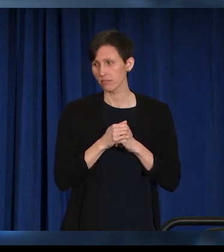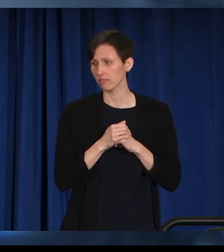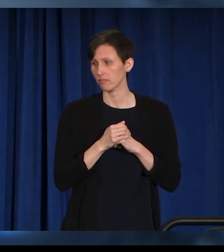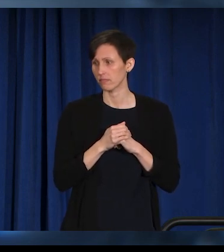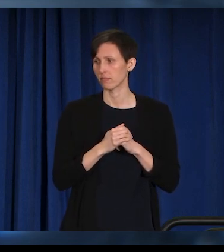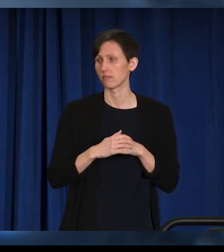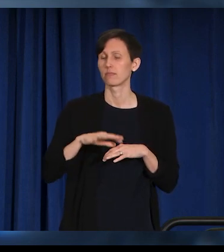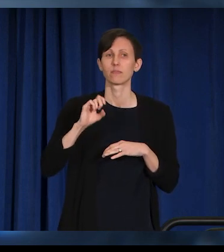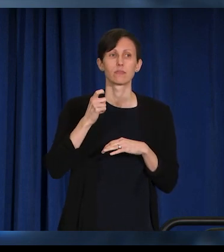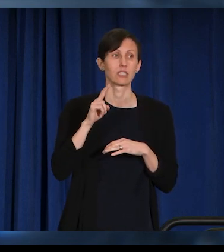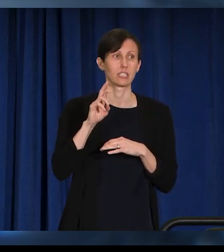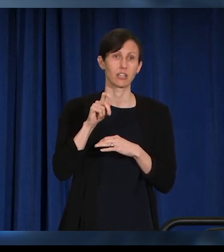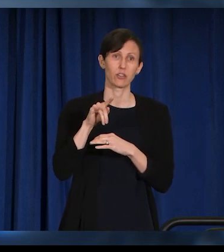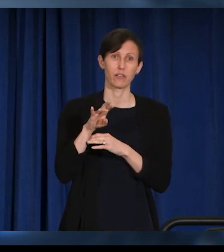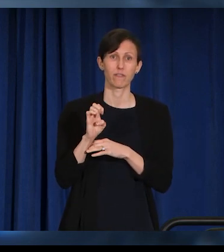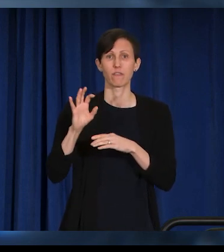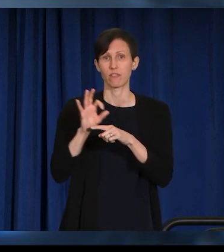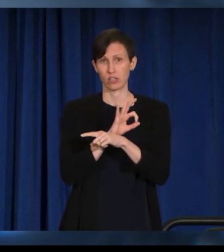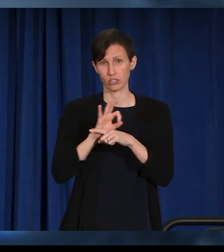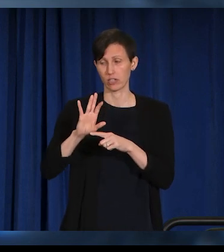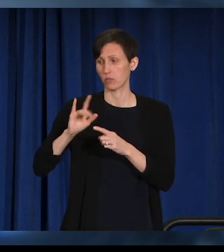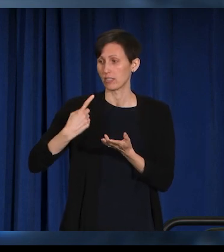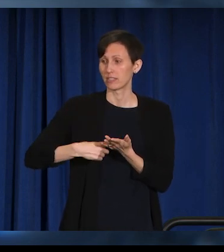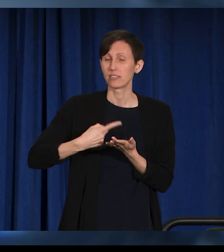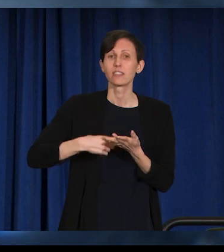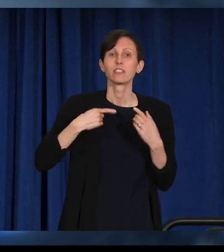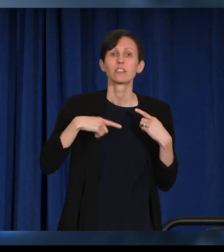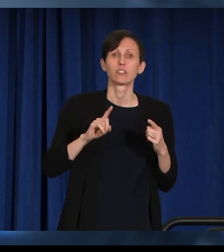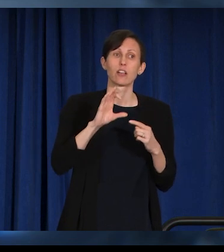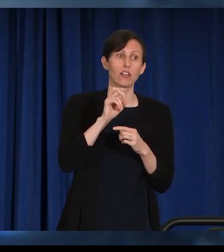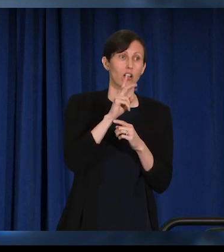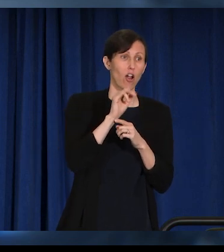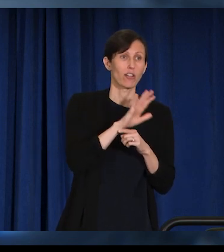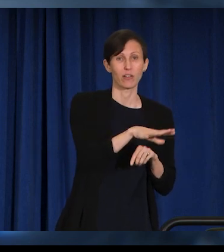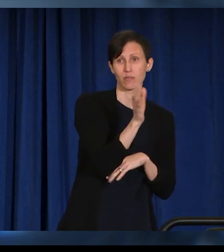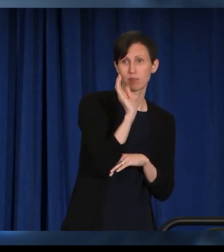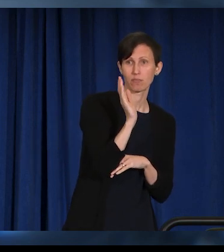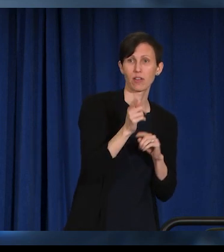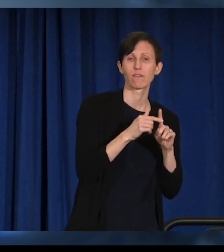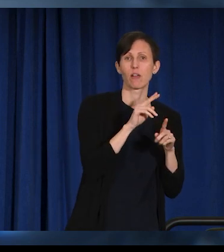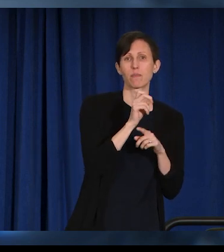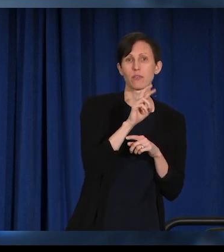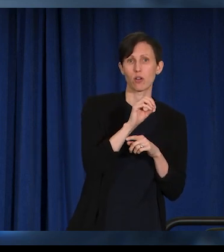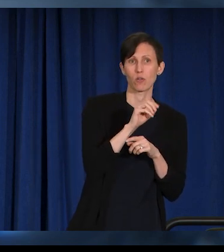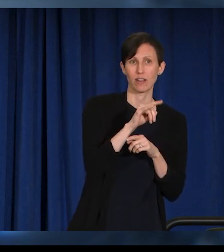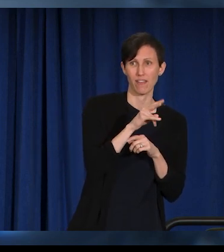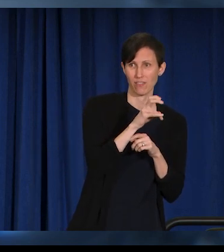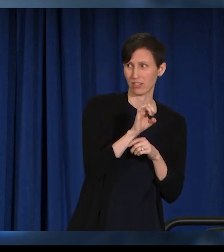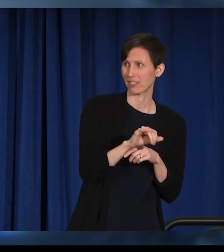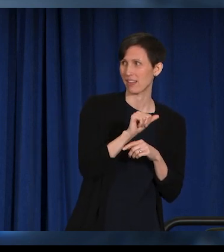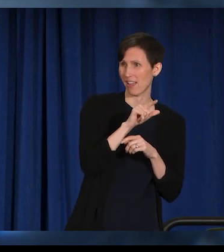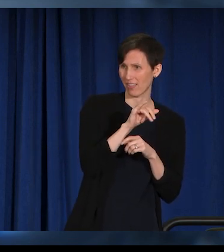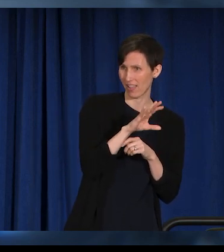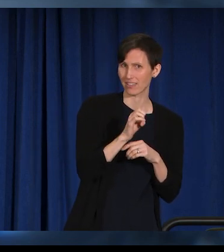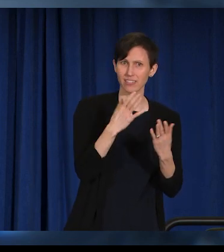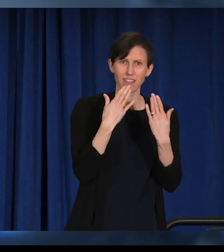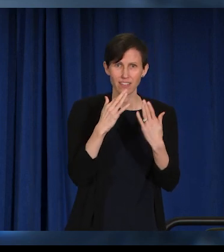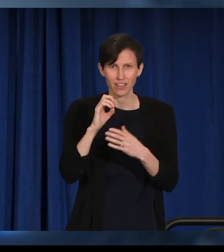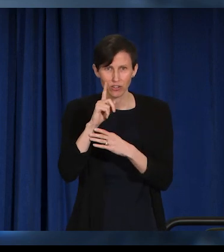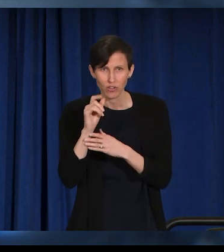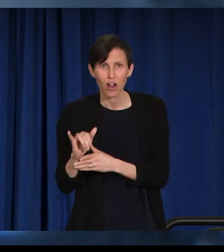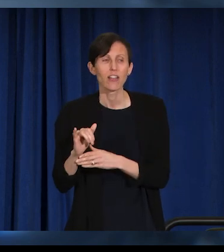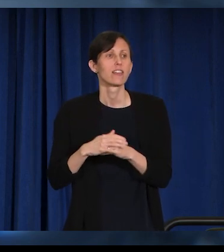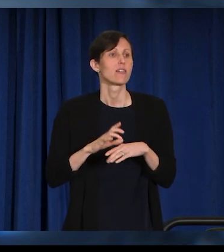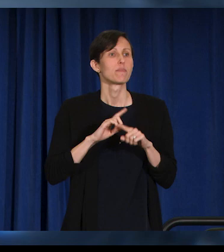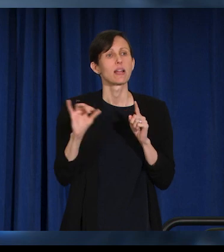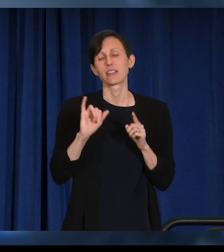So executive functioning was discussed in Carly's presentation from the Neurodiversity Alliance, so thank you for setting us up nicely here, Carly. But